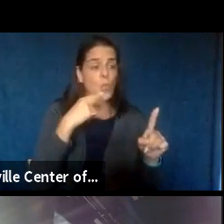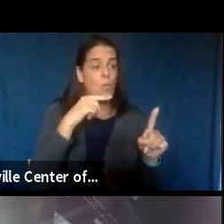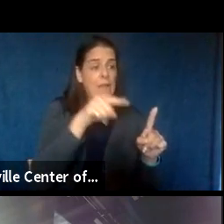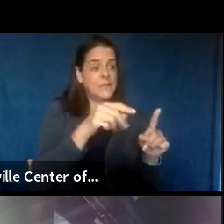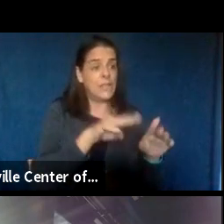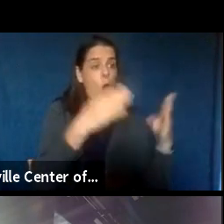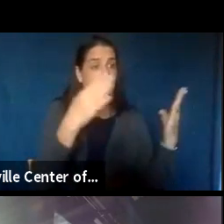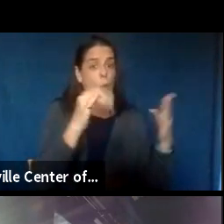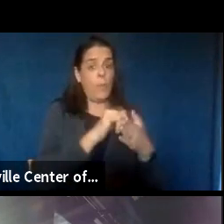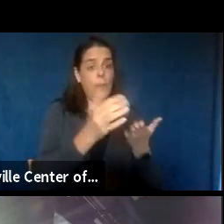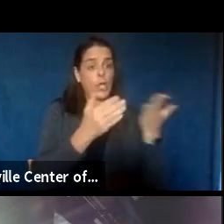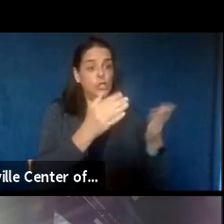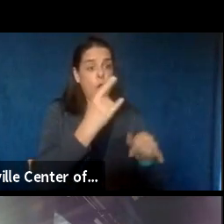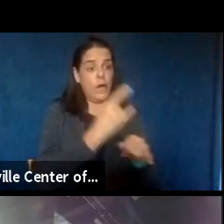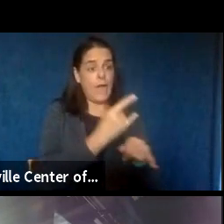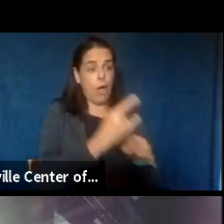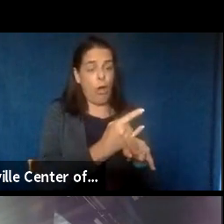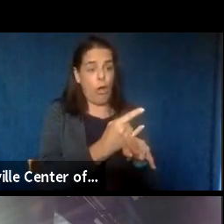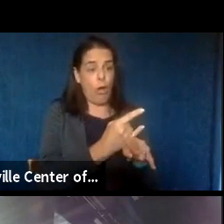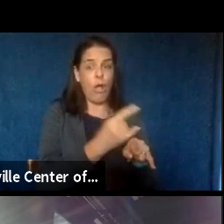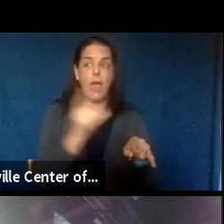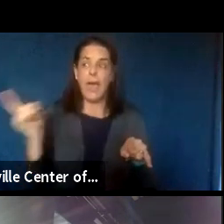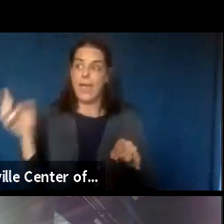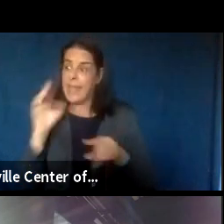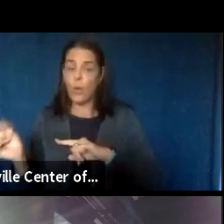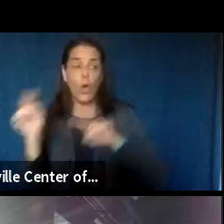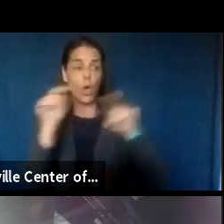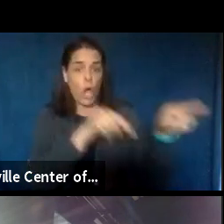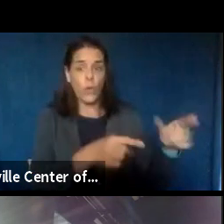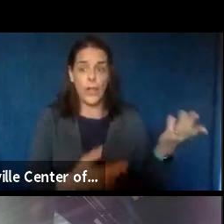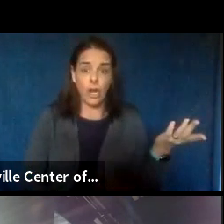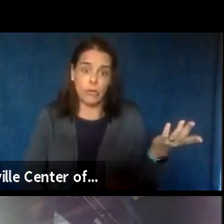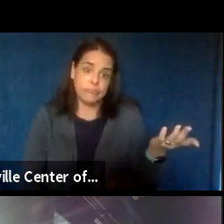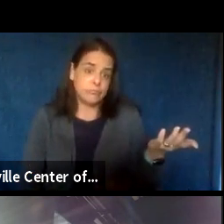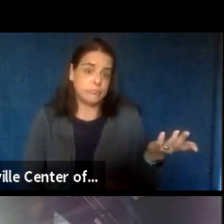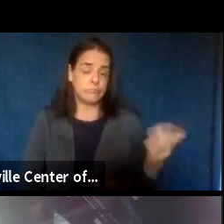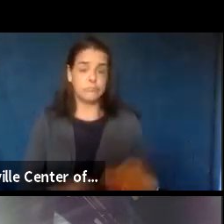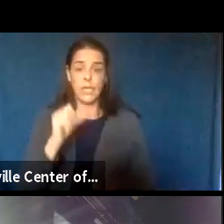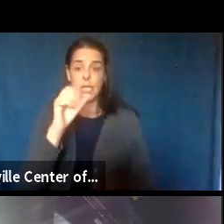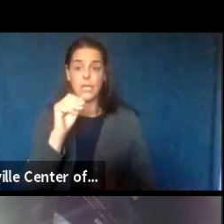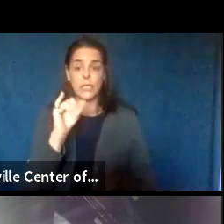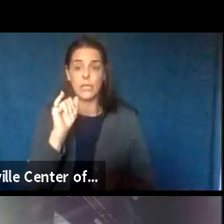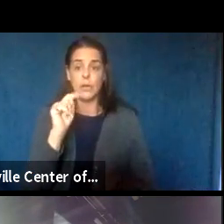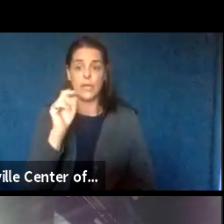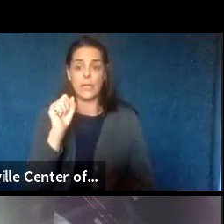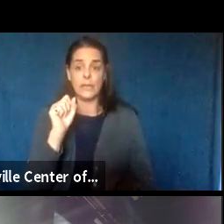that has alcoholic beverages, they're going to go over there. So it just kind